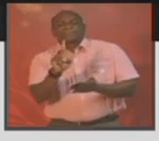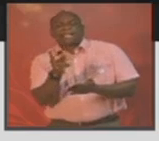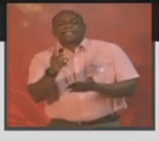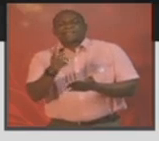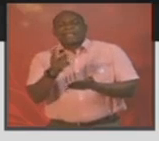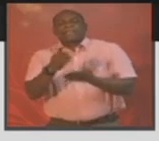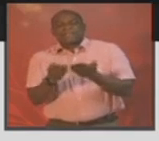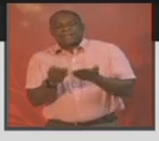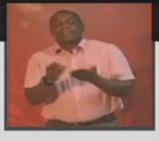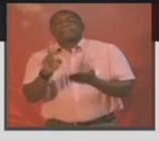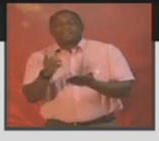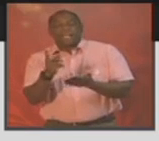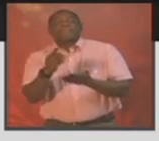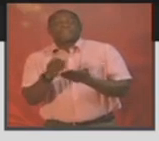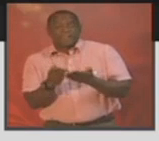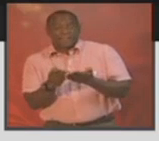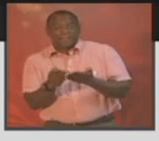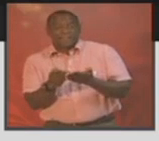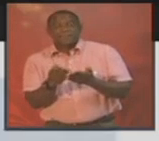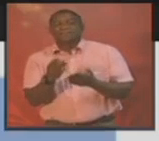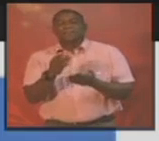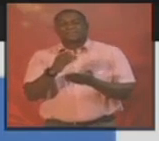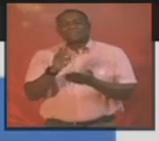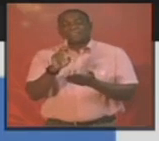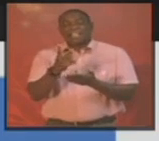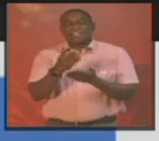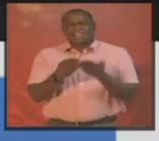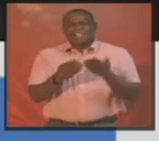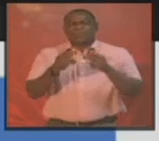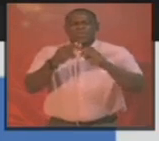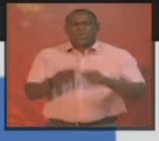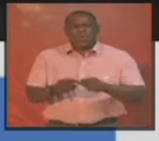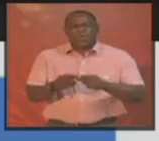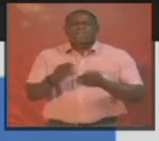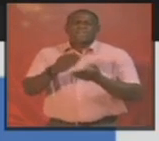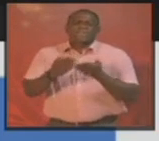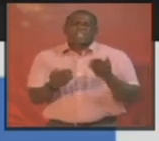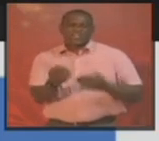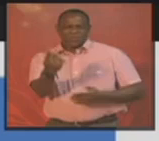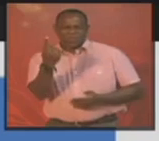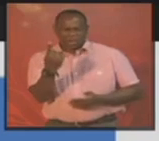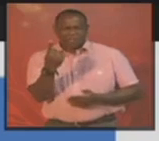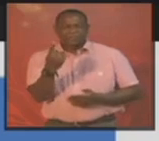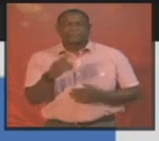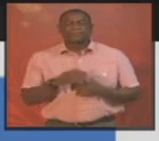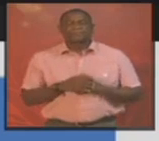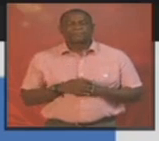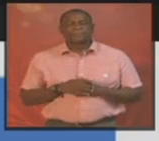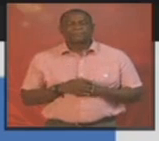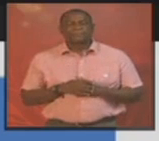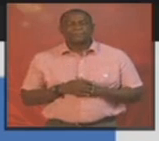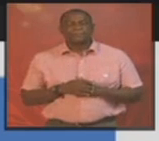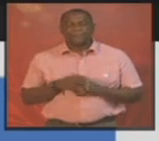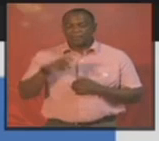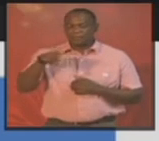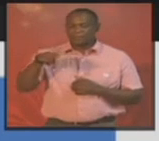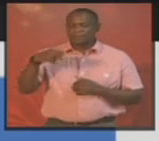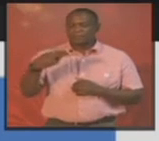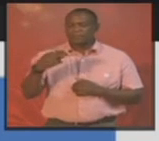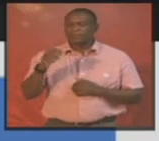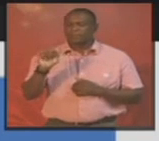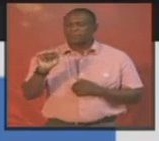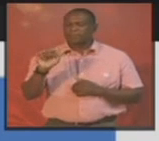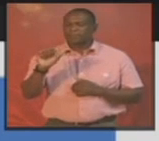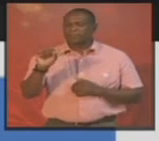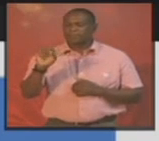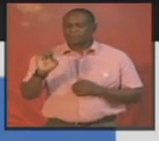it then moves on to phase 1. In phase 1, this is the introduction of testing the